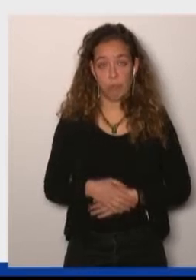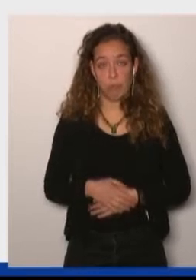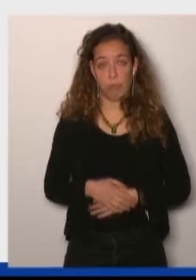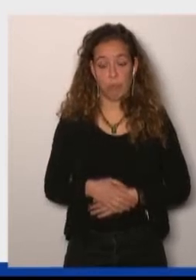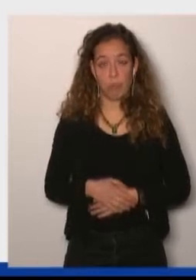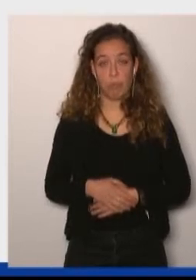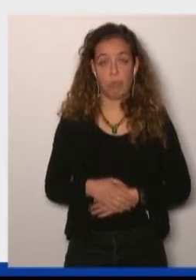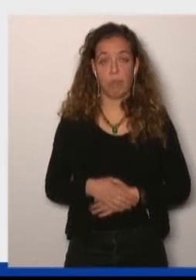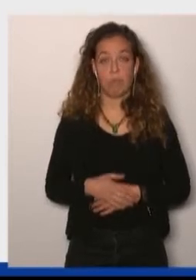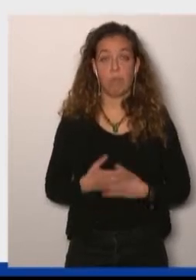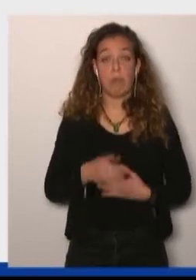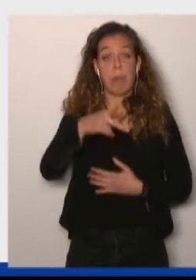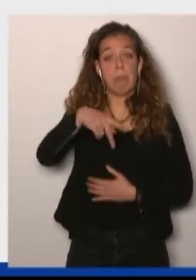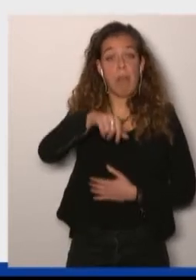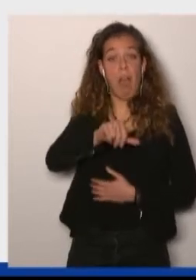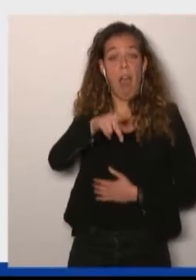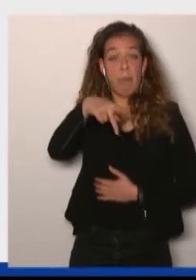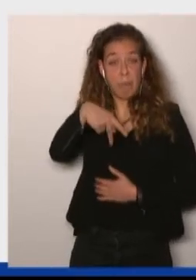really one step in the overall chain